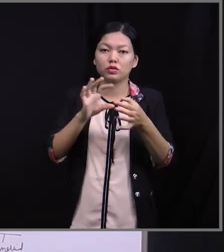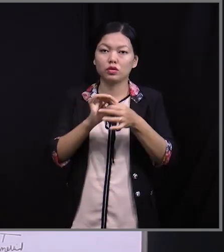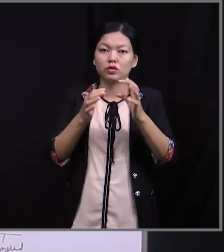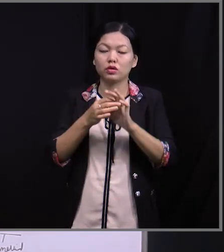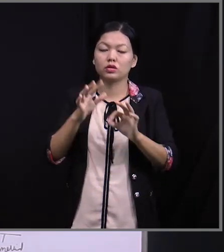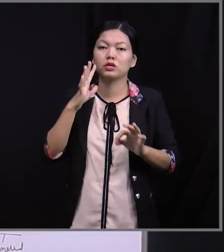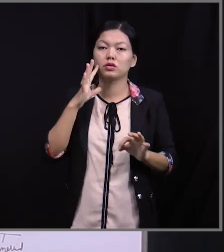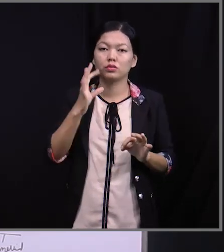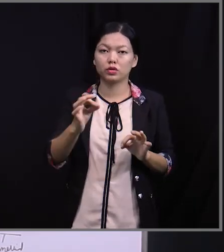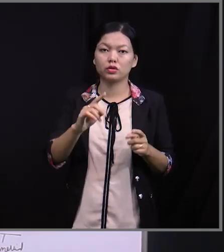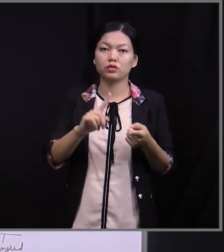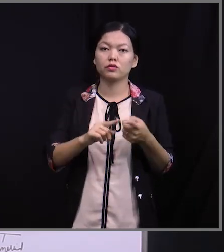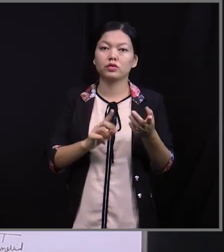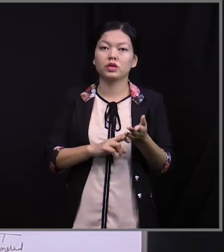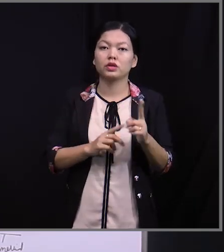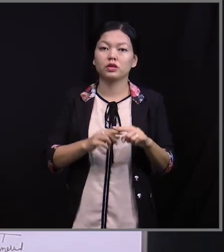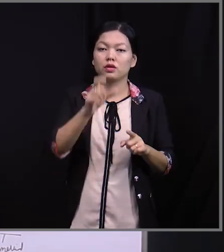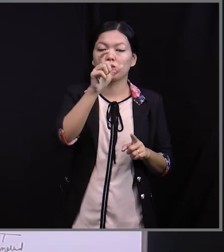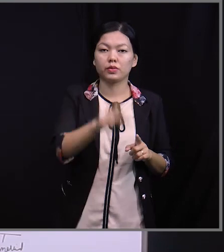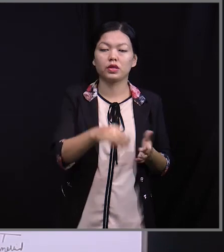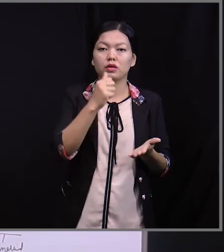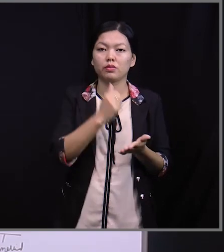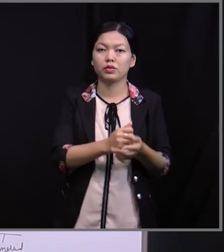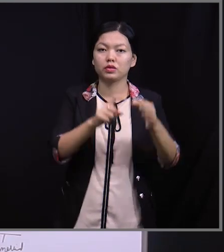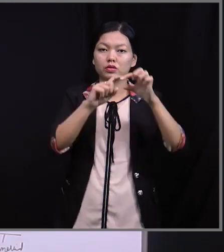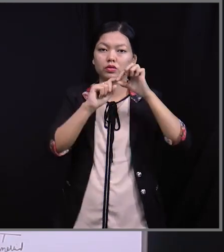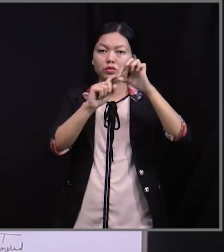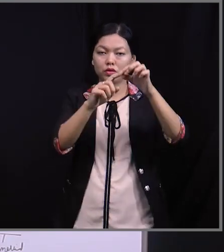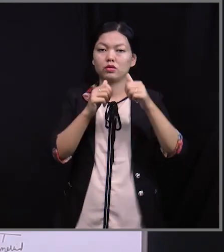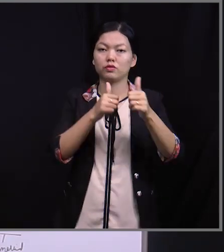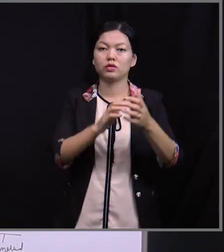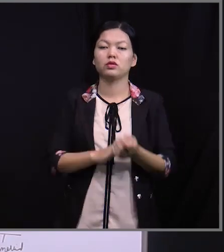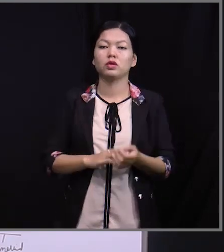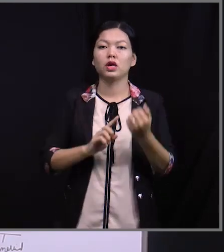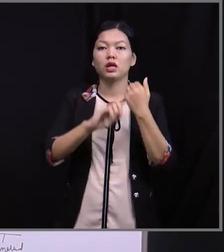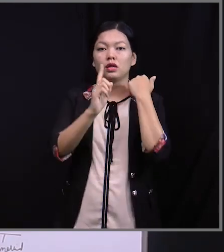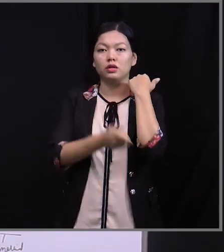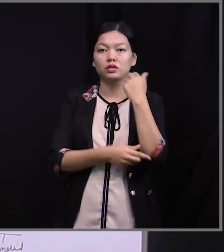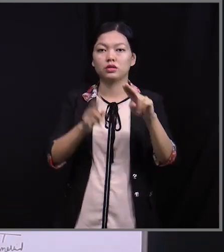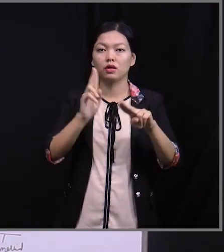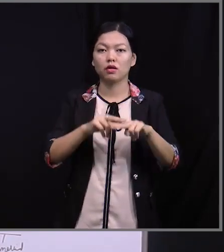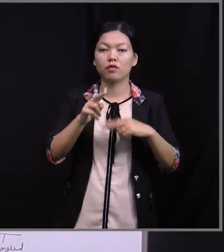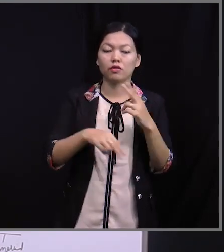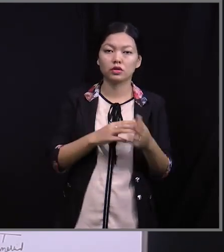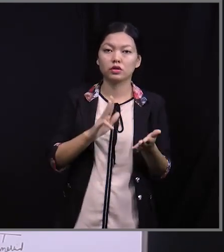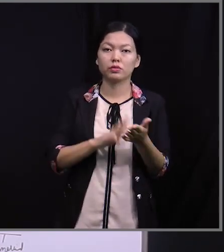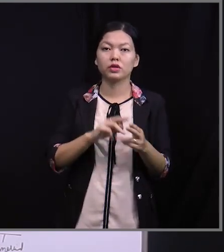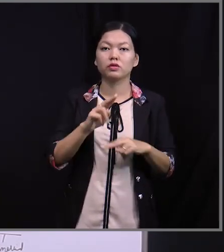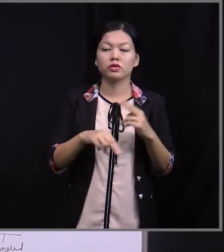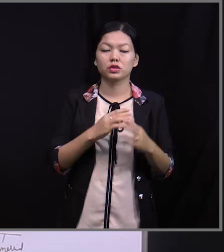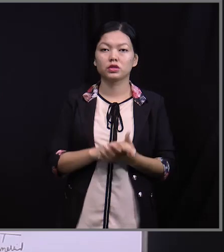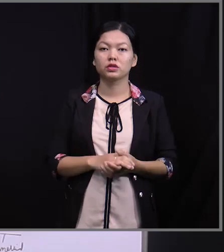different departments to one and achieve its goal. The last function of managerial function is